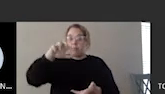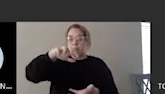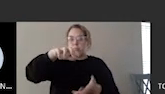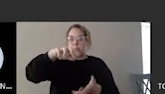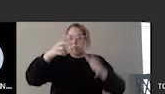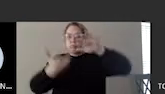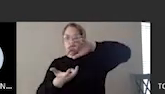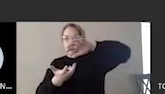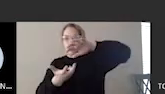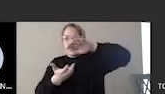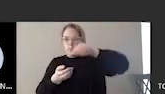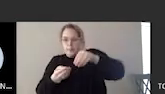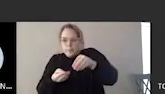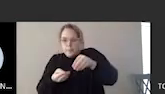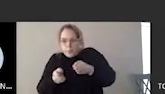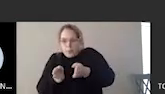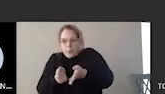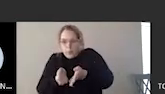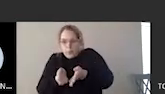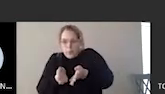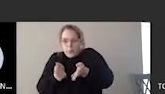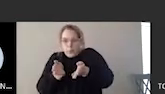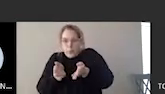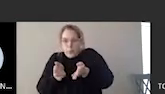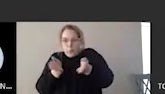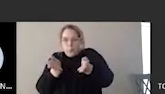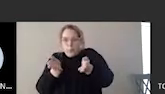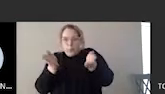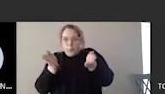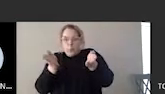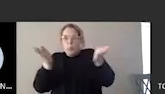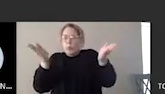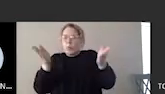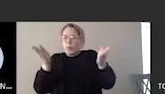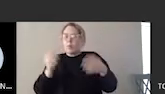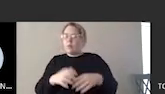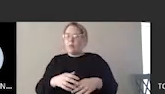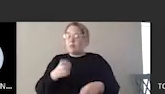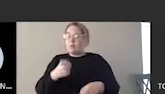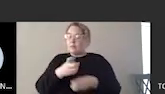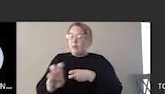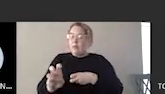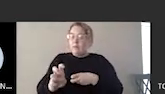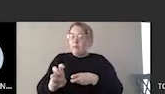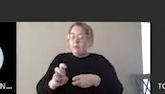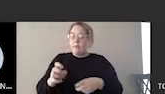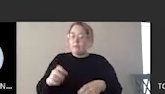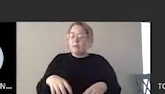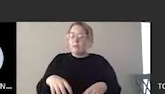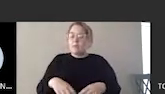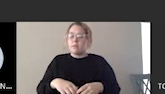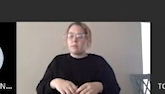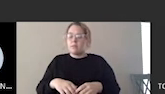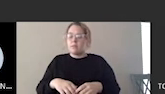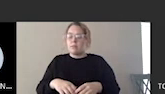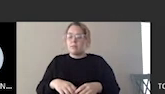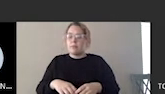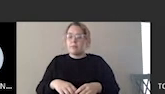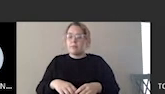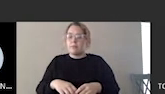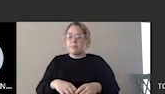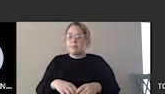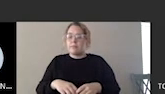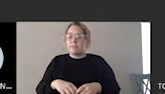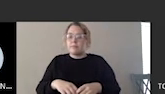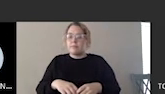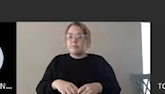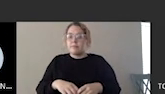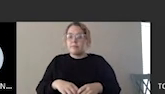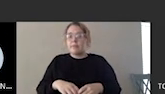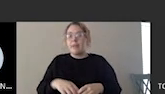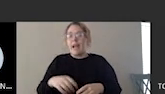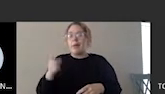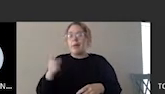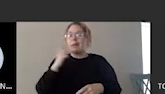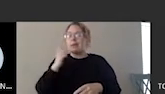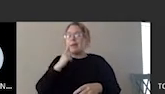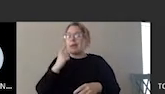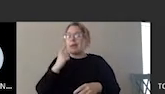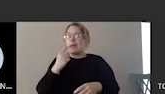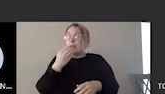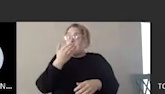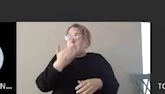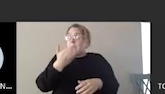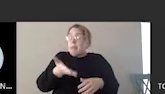support material. You got to scrape all that off, break all that off. You have the possibility of it coming free of the build plate and tilting. So I was thinking of this as a way